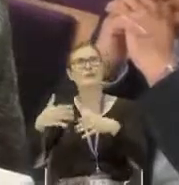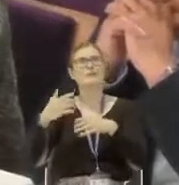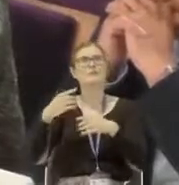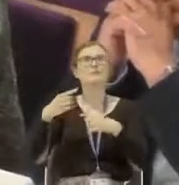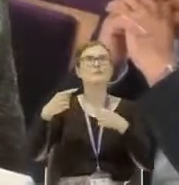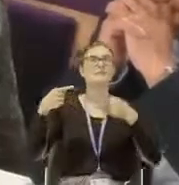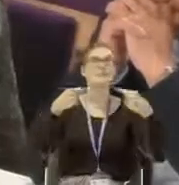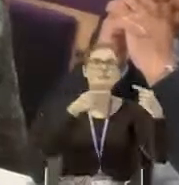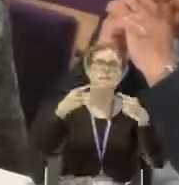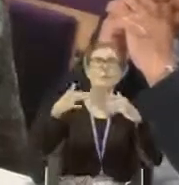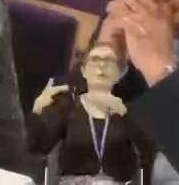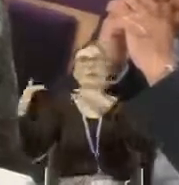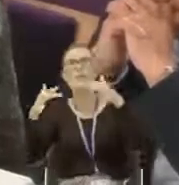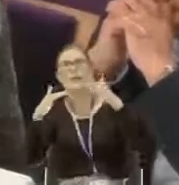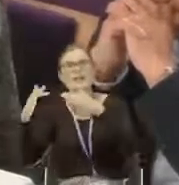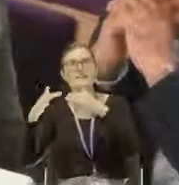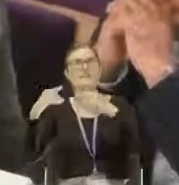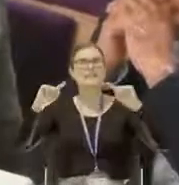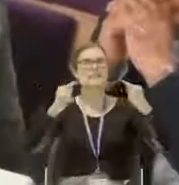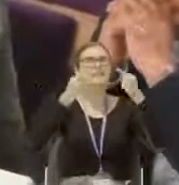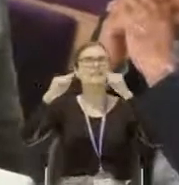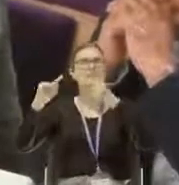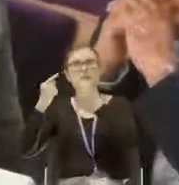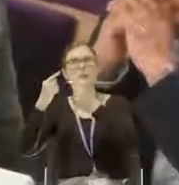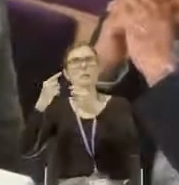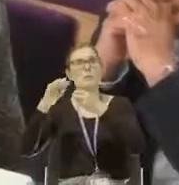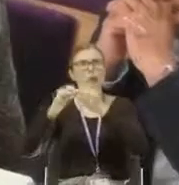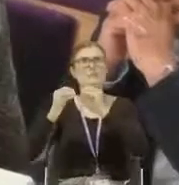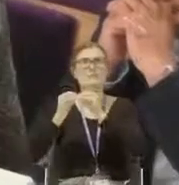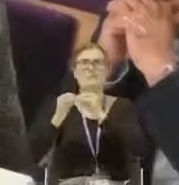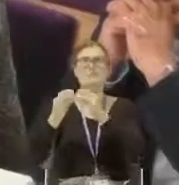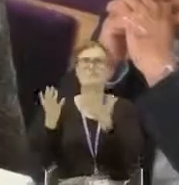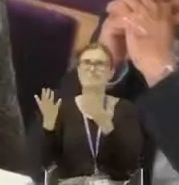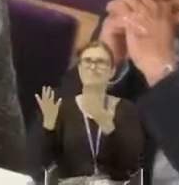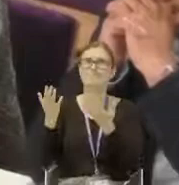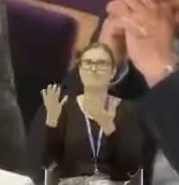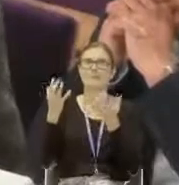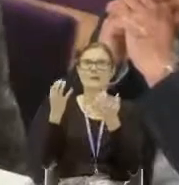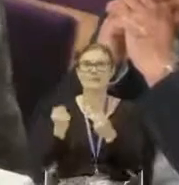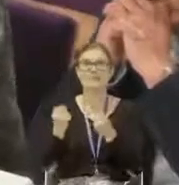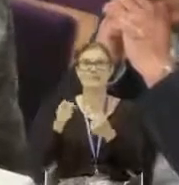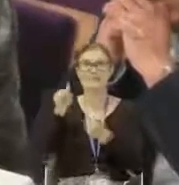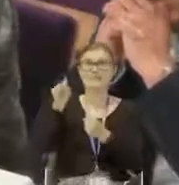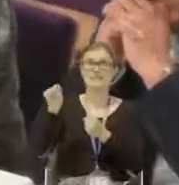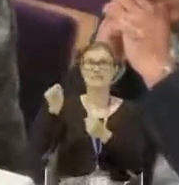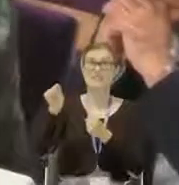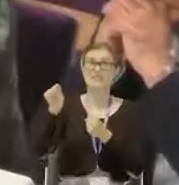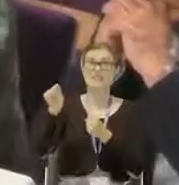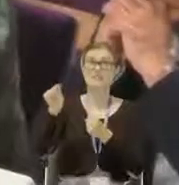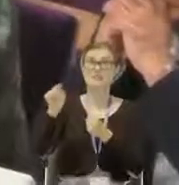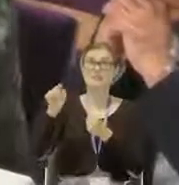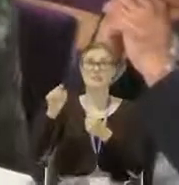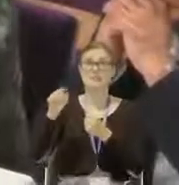decentralization and empowering different spheres of government, as well as different members of our communities to respond.